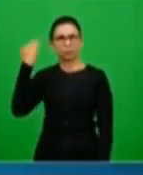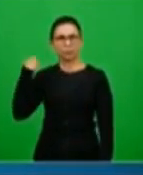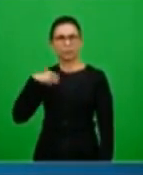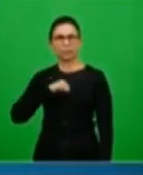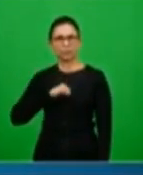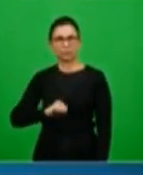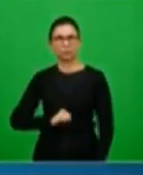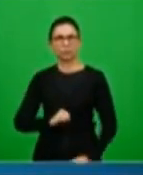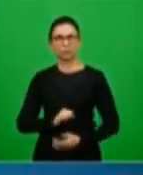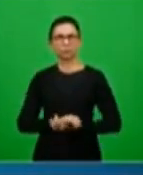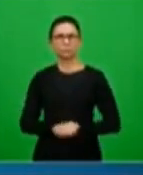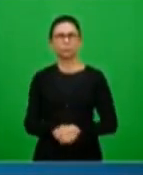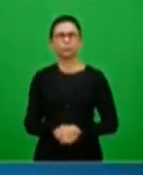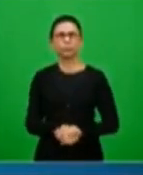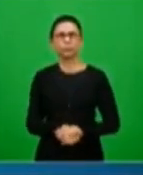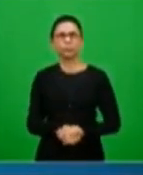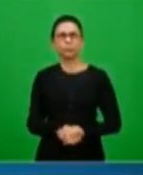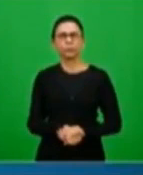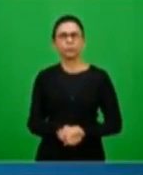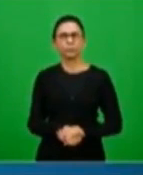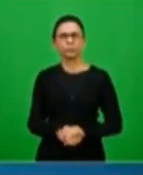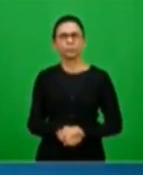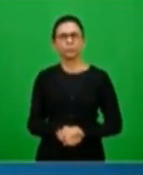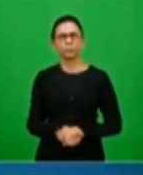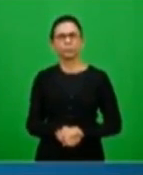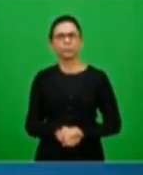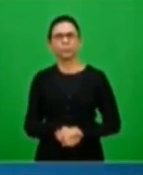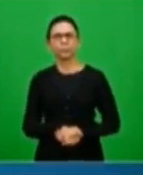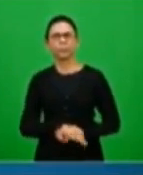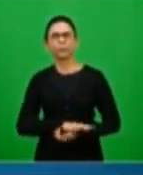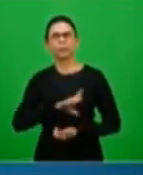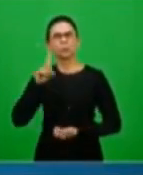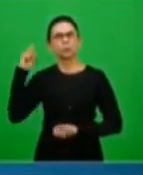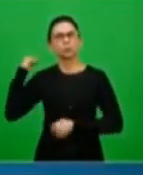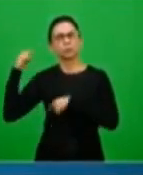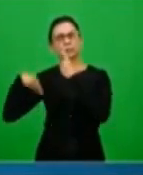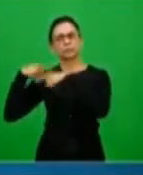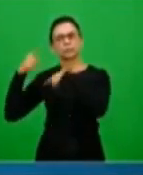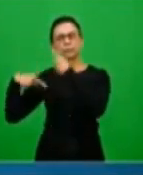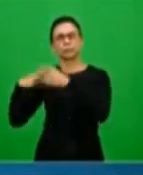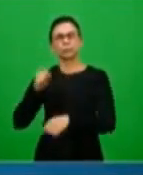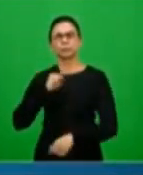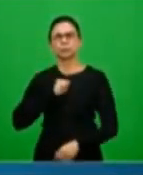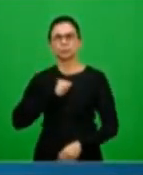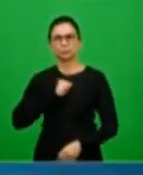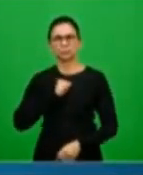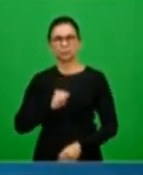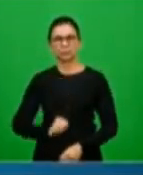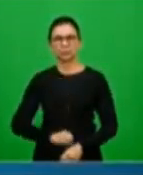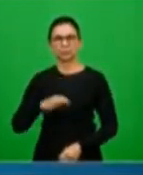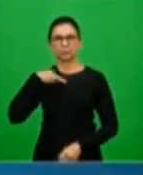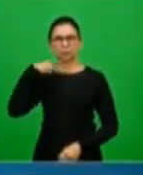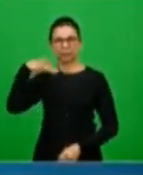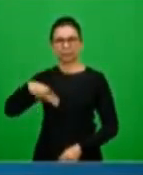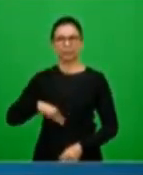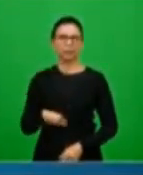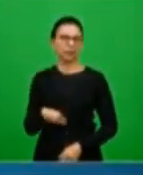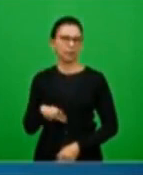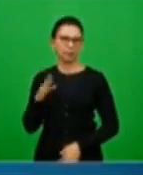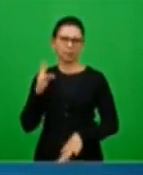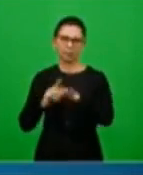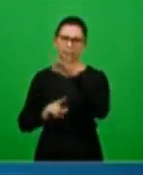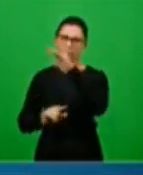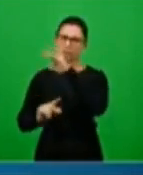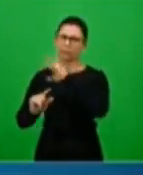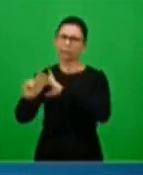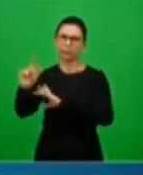because the ones that were from the order of Aaron, they died, but he's from the order of Melchizedek. He